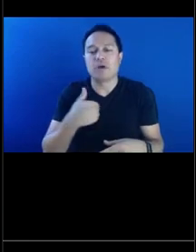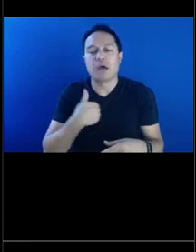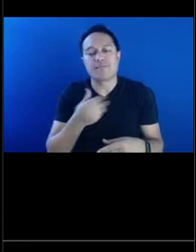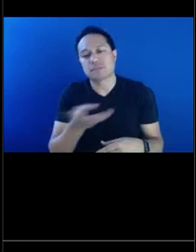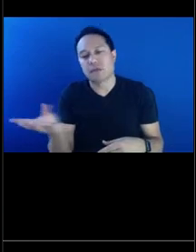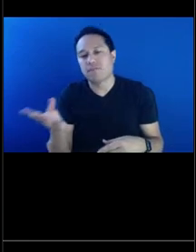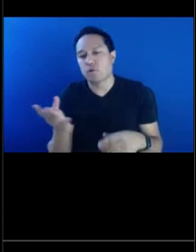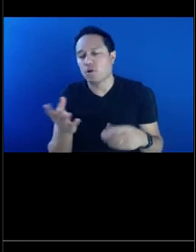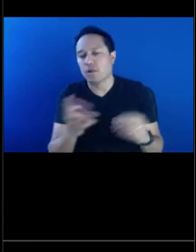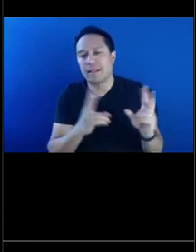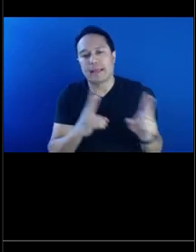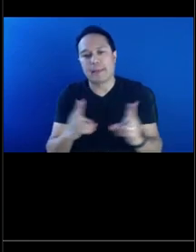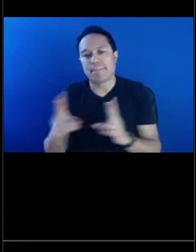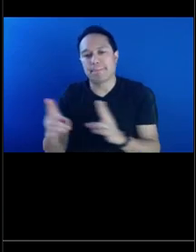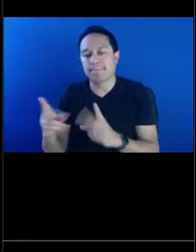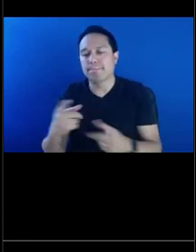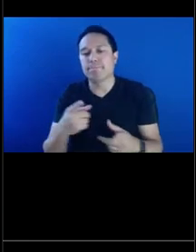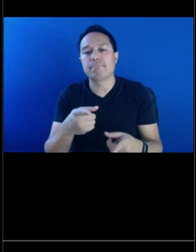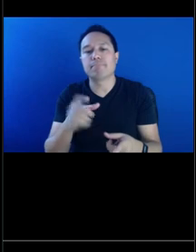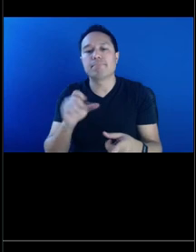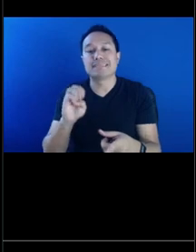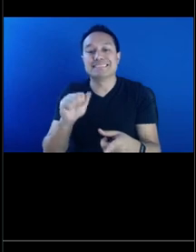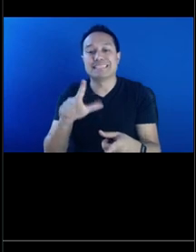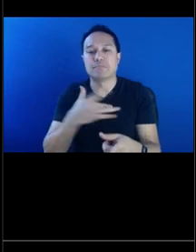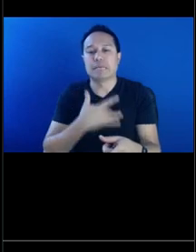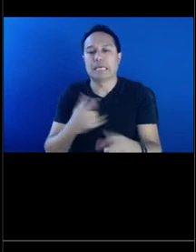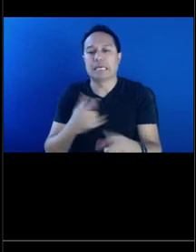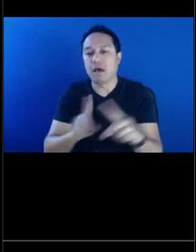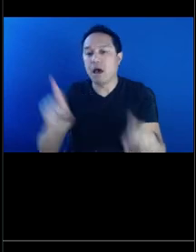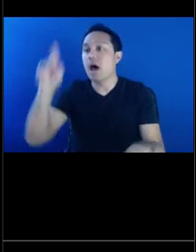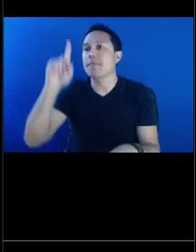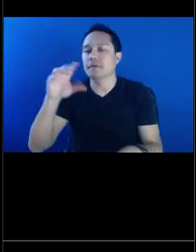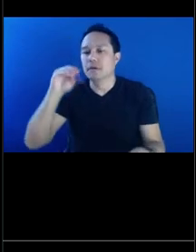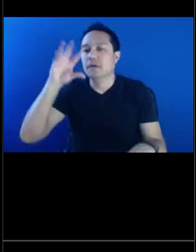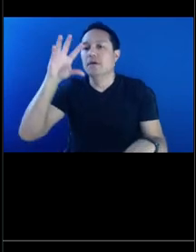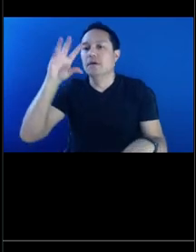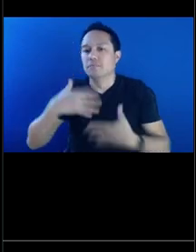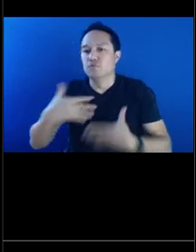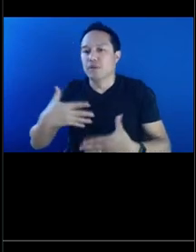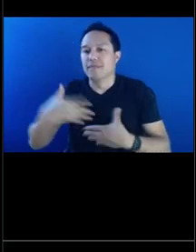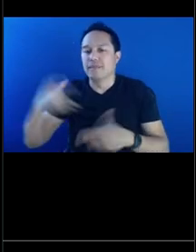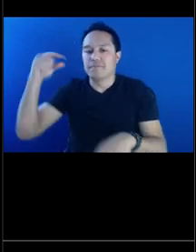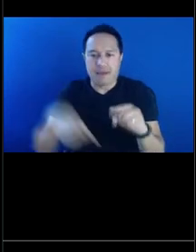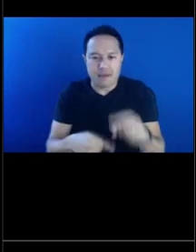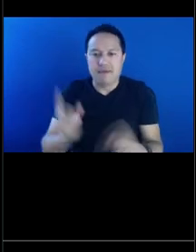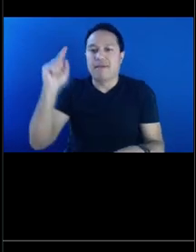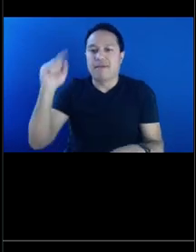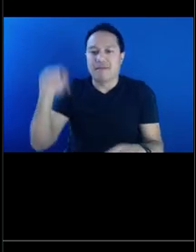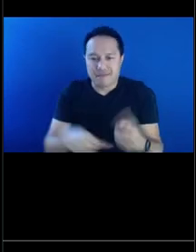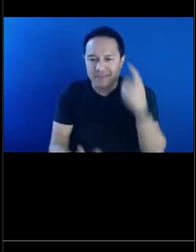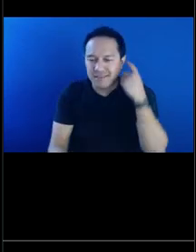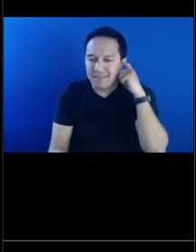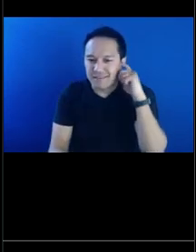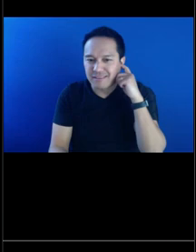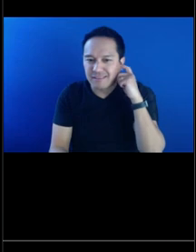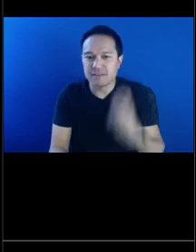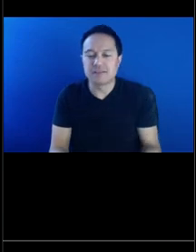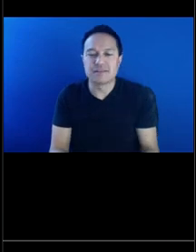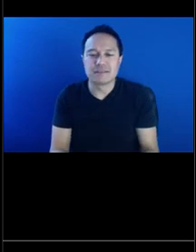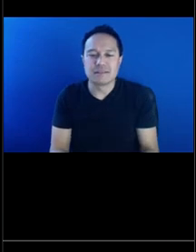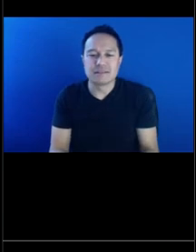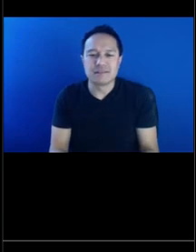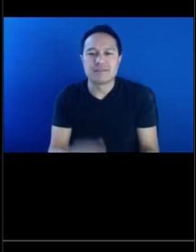up to the top and take a breath and then come right back down to this same hole, still trying to get whatever that is out. And you could see there a really large